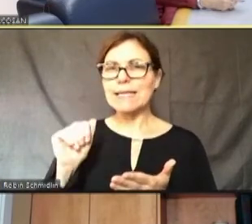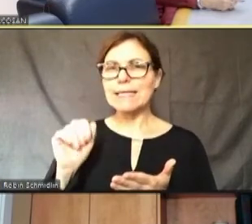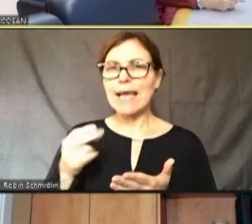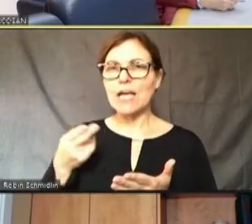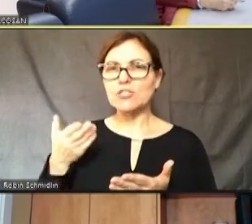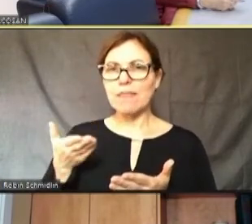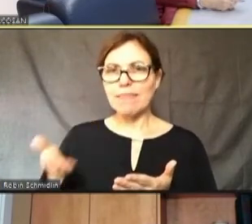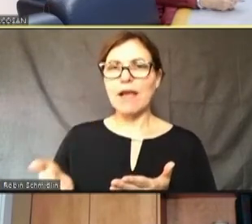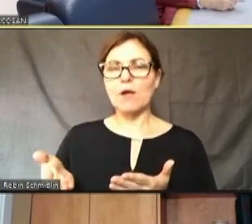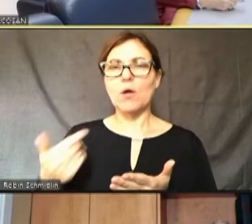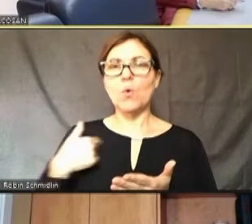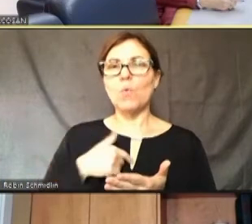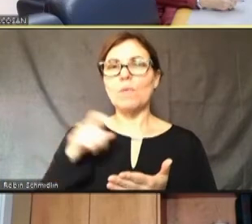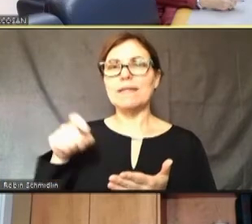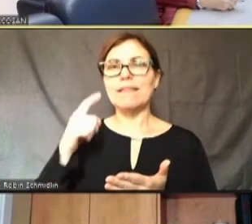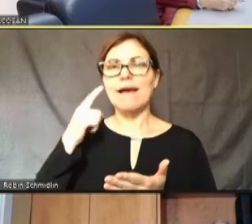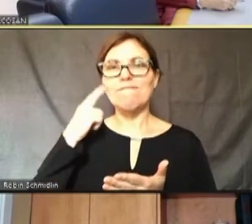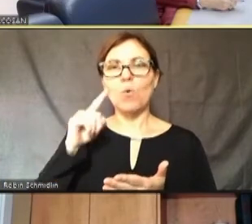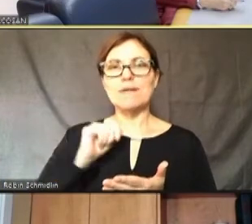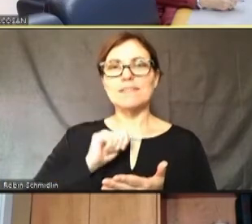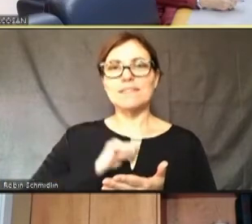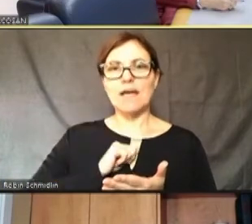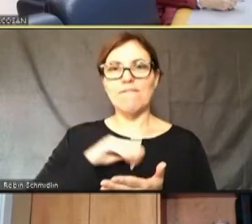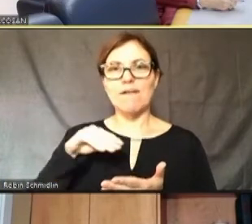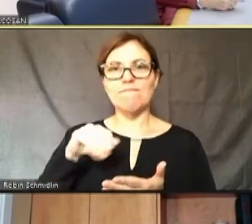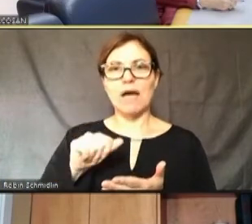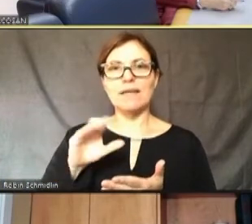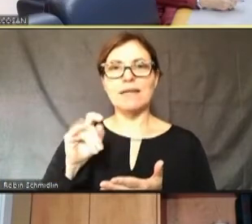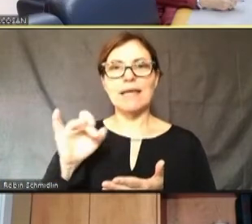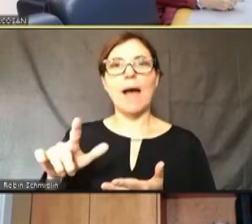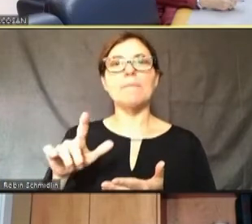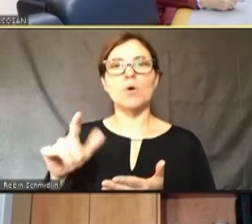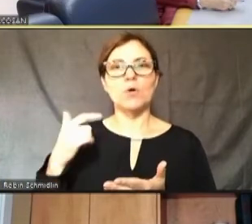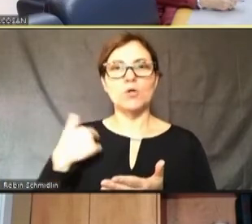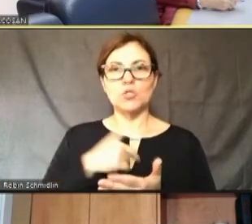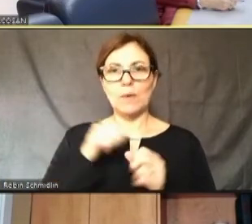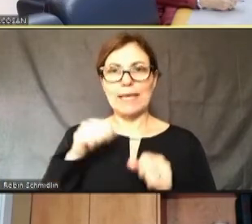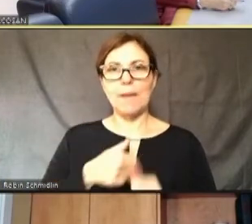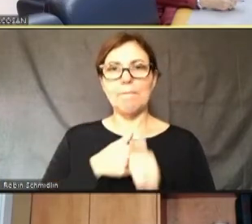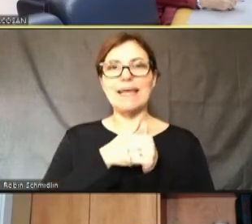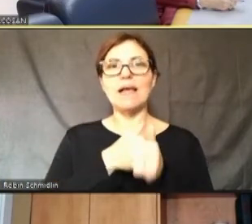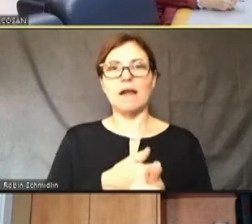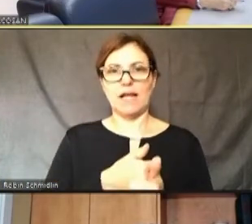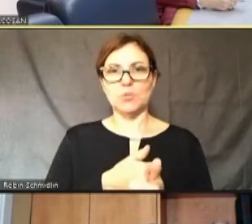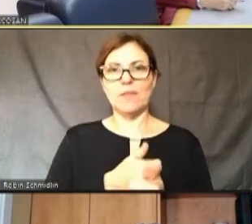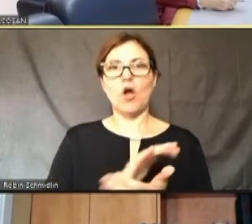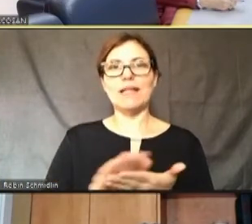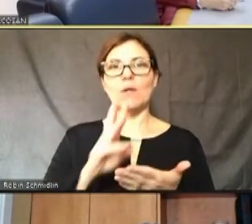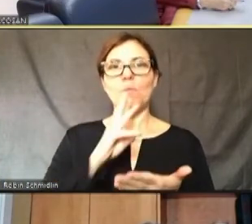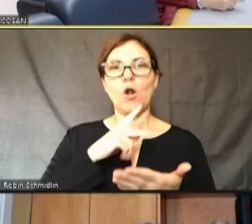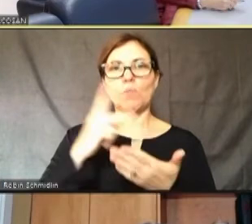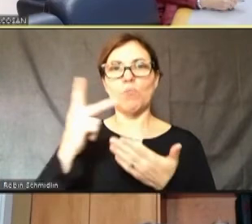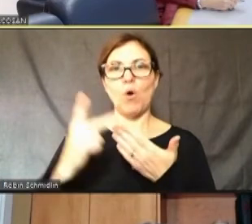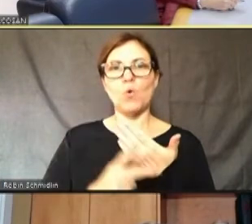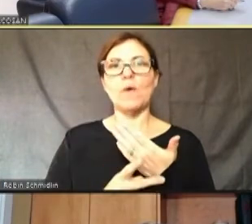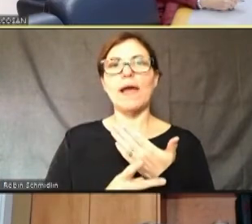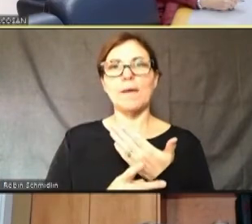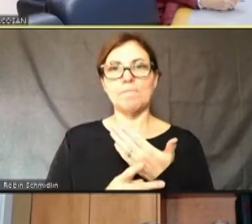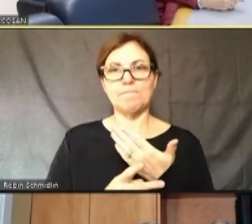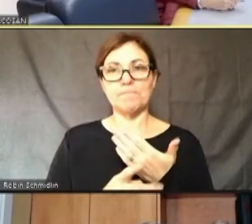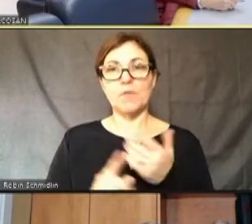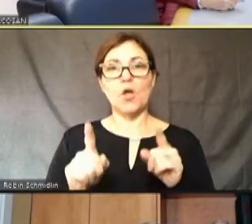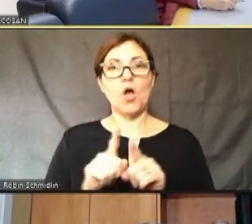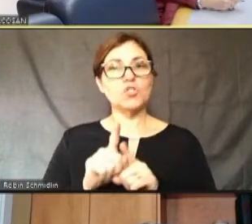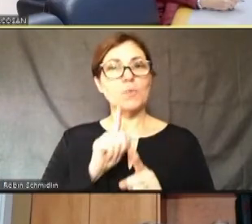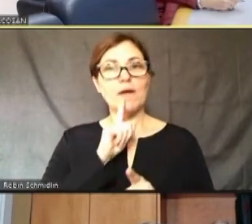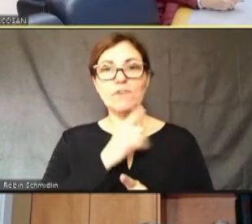for self-funded capital so that we can be in compliance with our clean water program. We're also very pleased